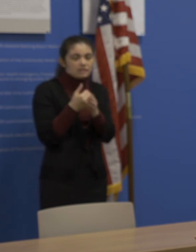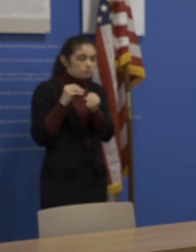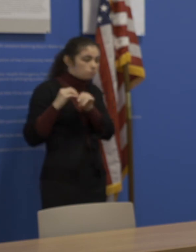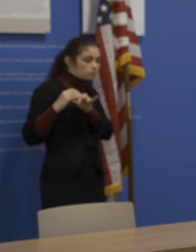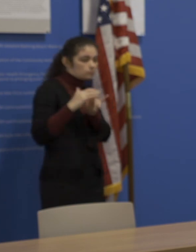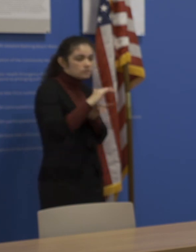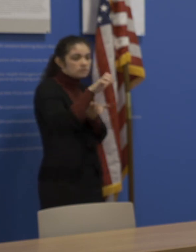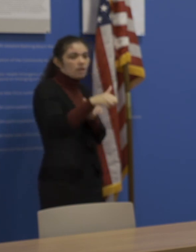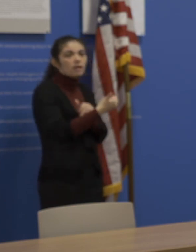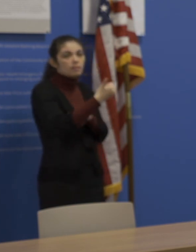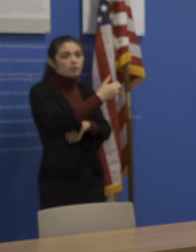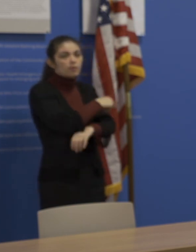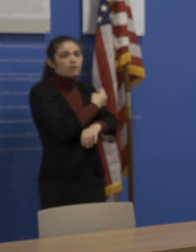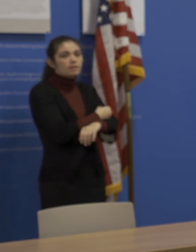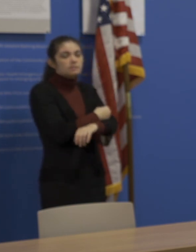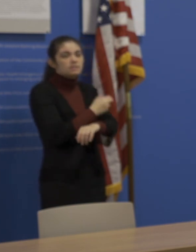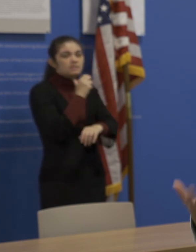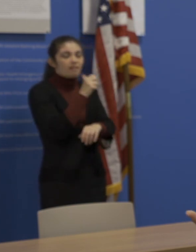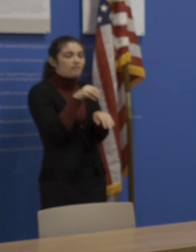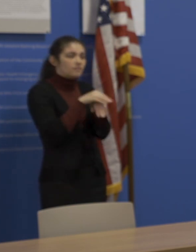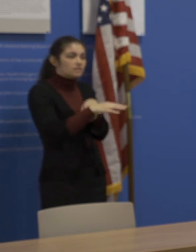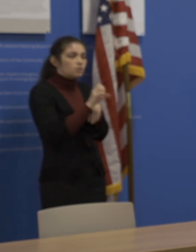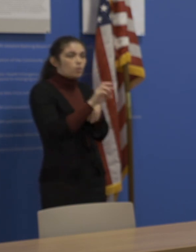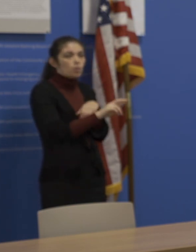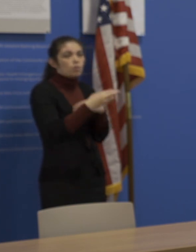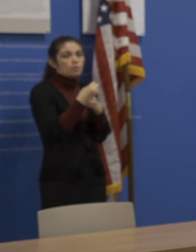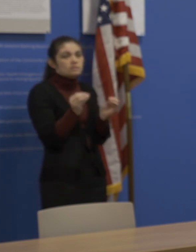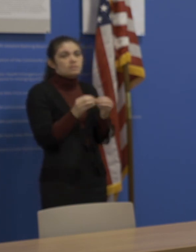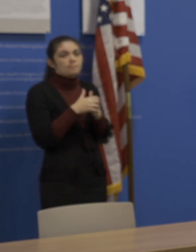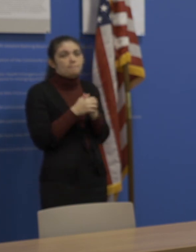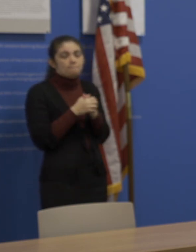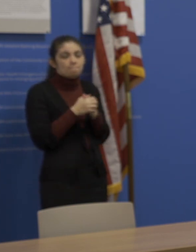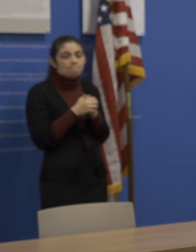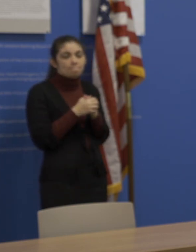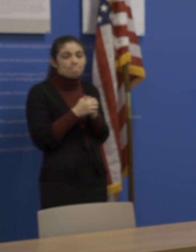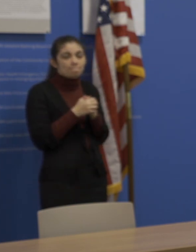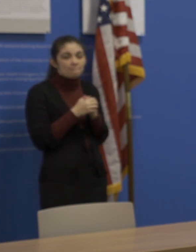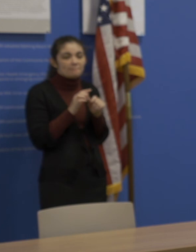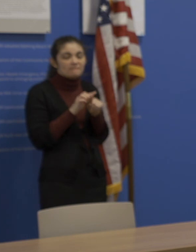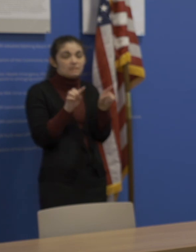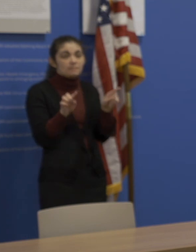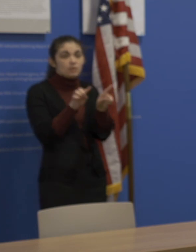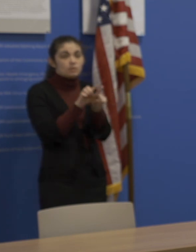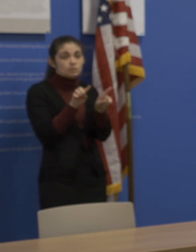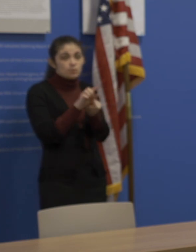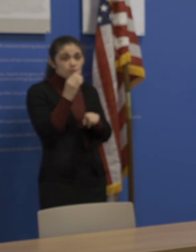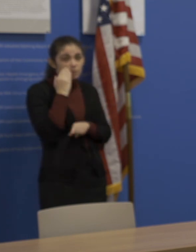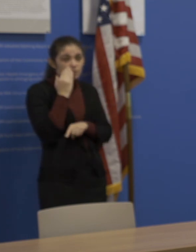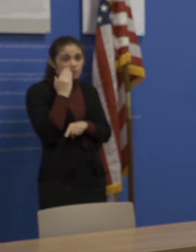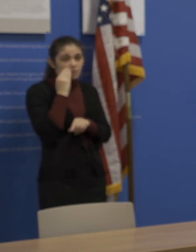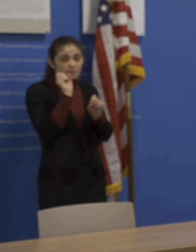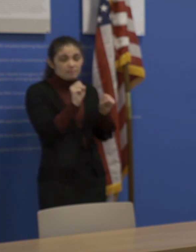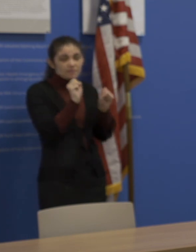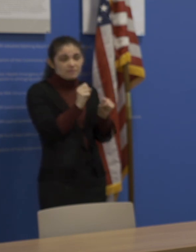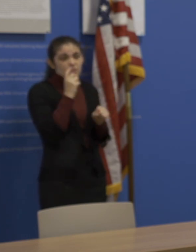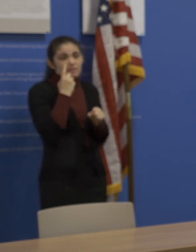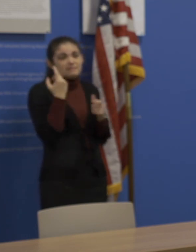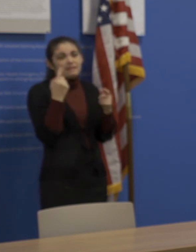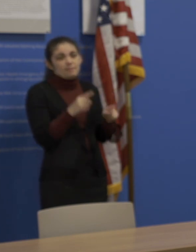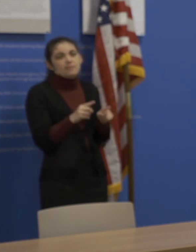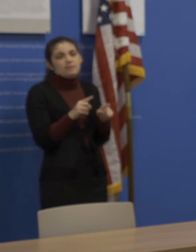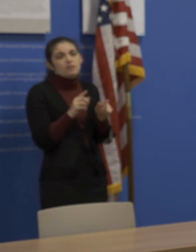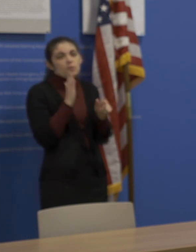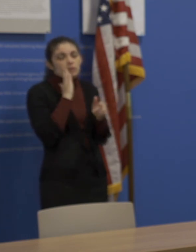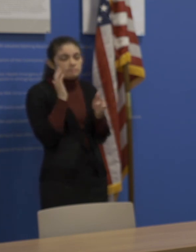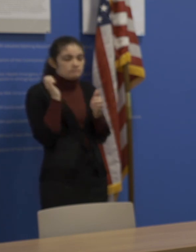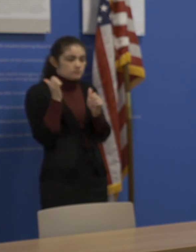other spread to unaffected parts of a building or of an organization. But we also know that the ability to do that will continue